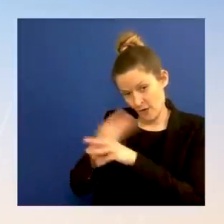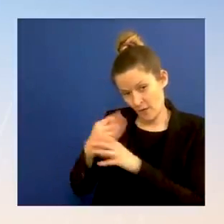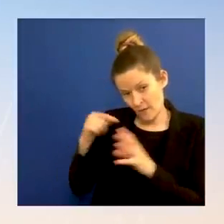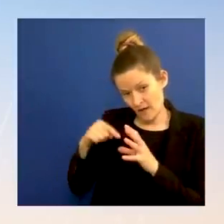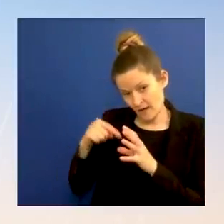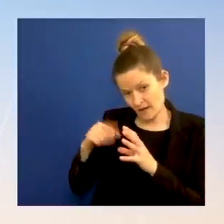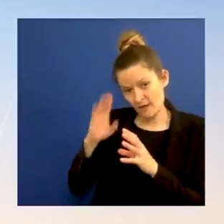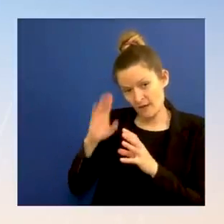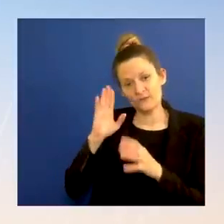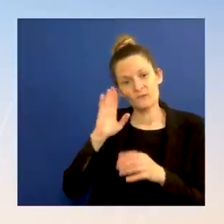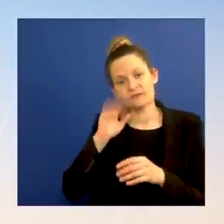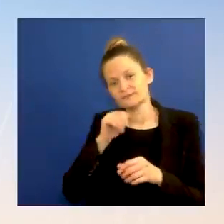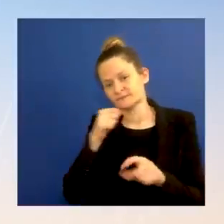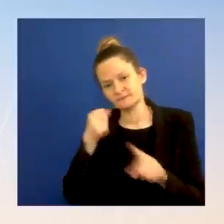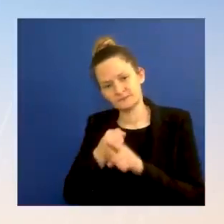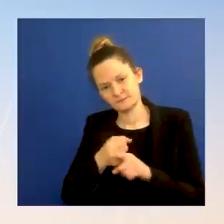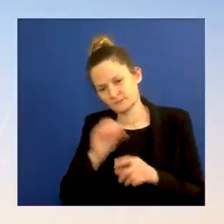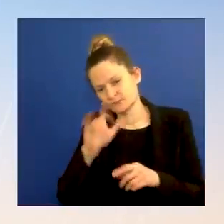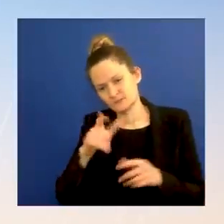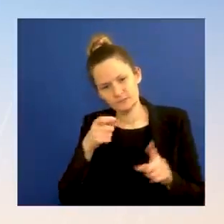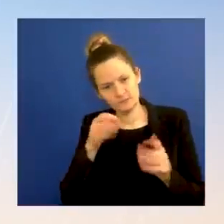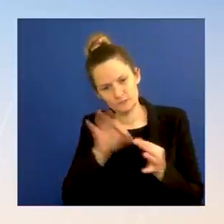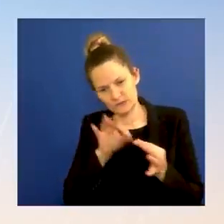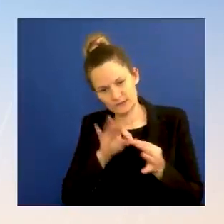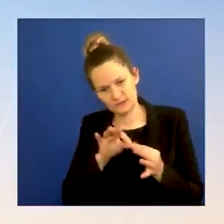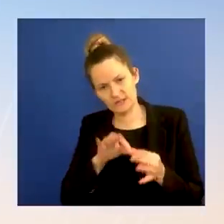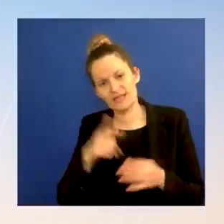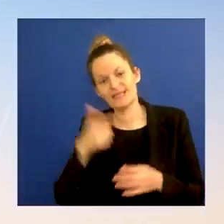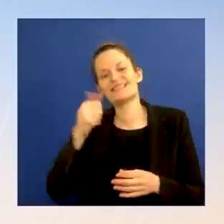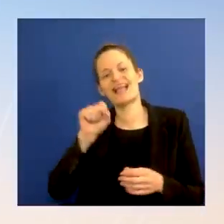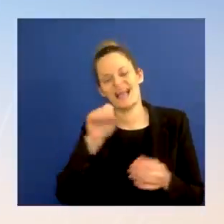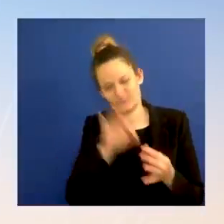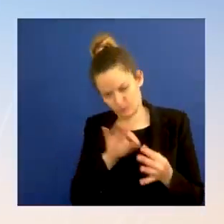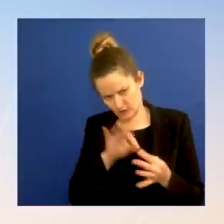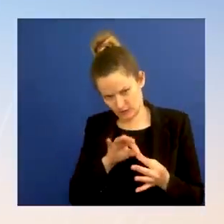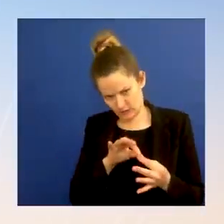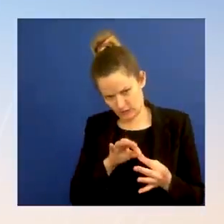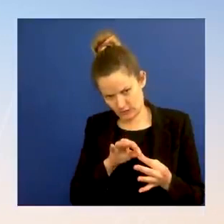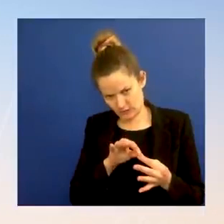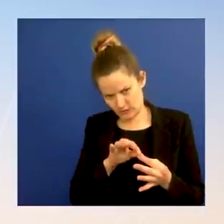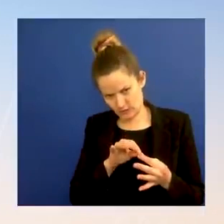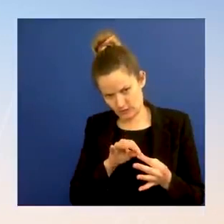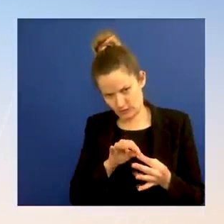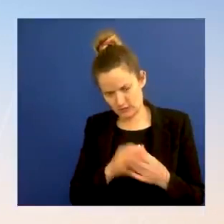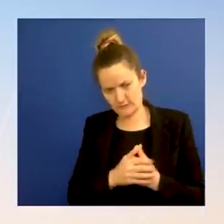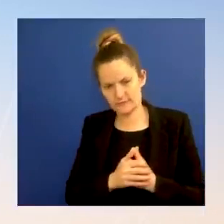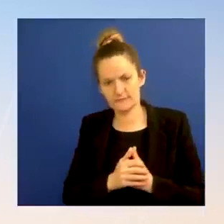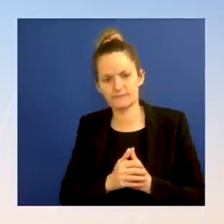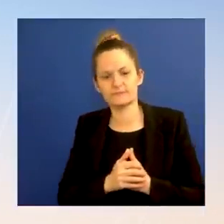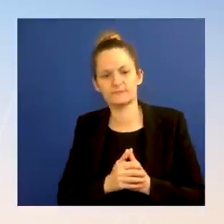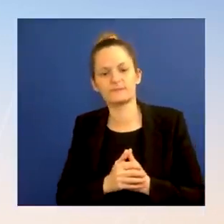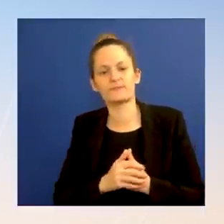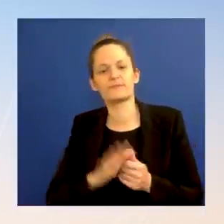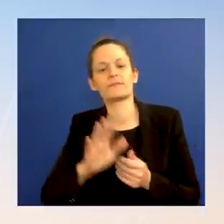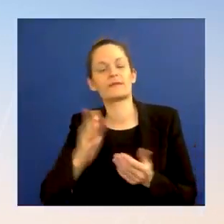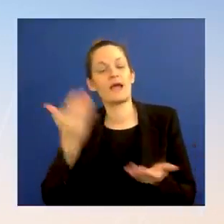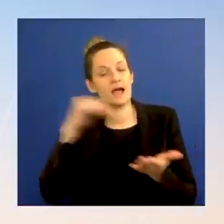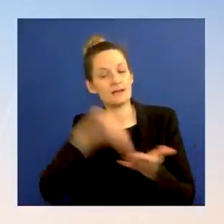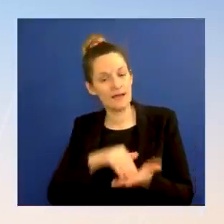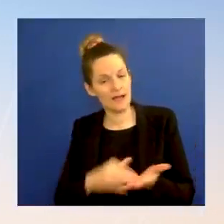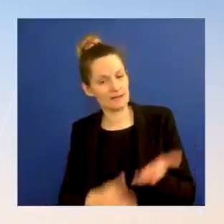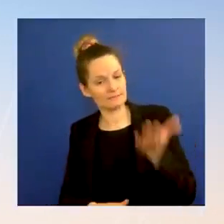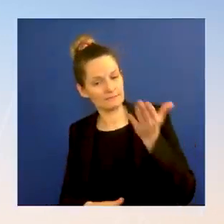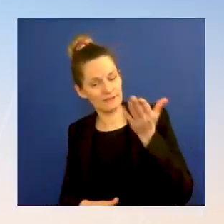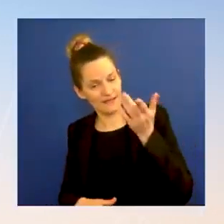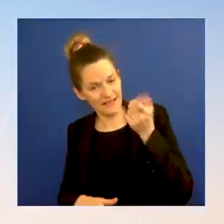So that is our concern. Now, again, we will continue to have a range of conversations, but I think